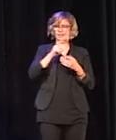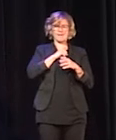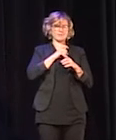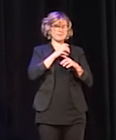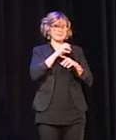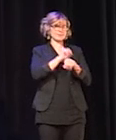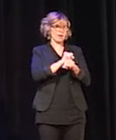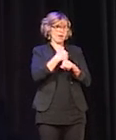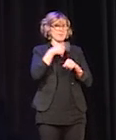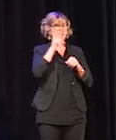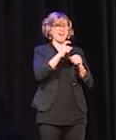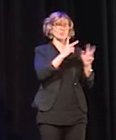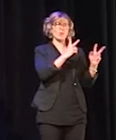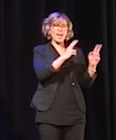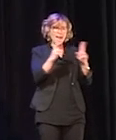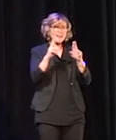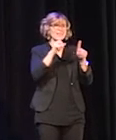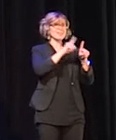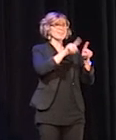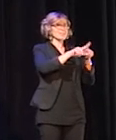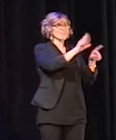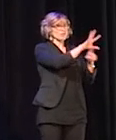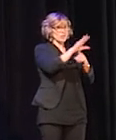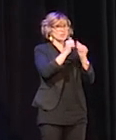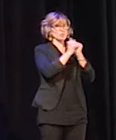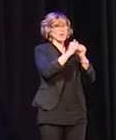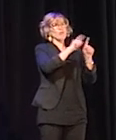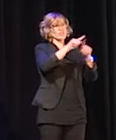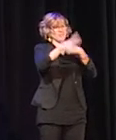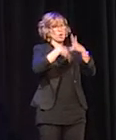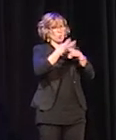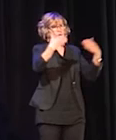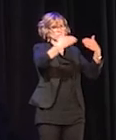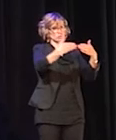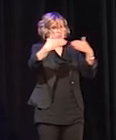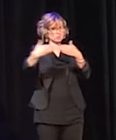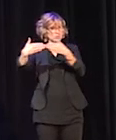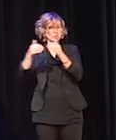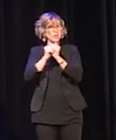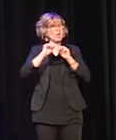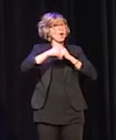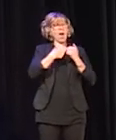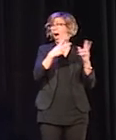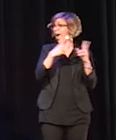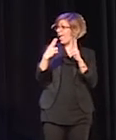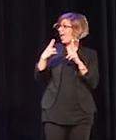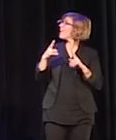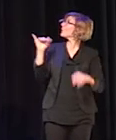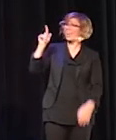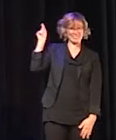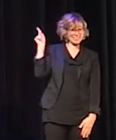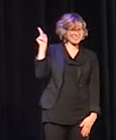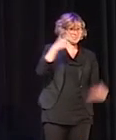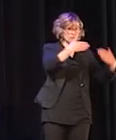thing where I have to I have to edit these different stitches together, I have to edit these different worlds together. But I was editing it like this, which is frame to